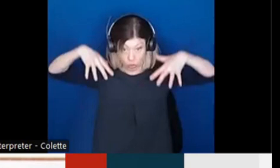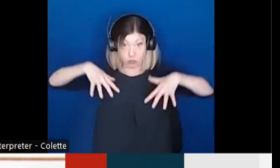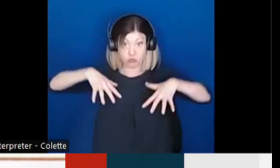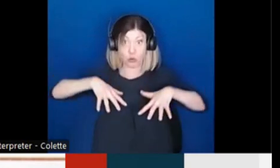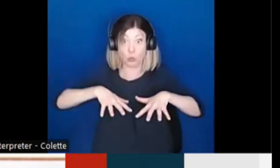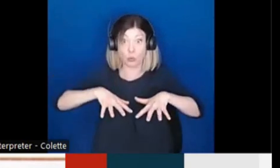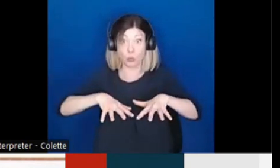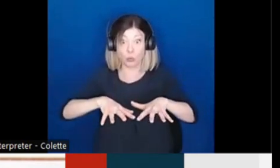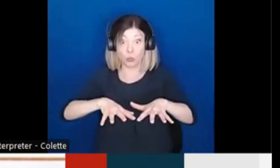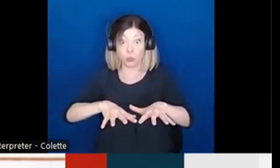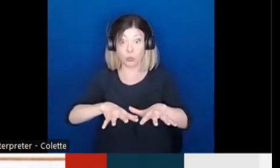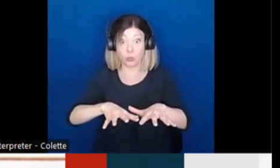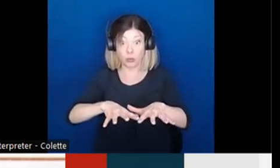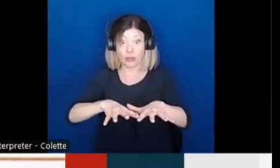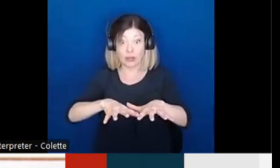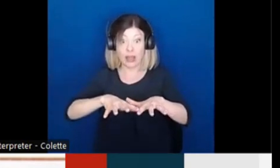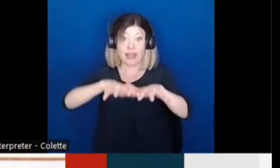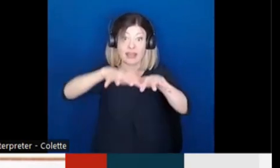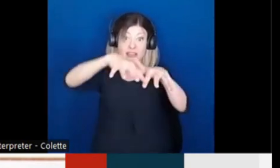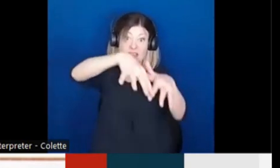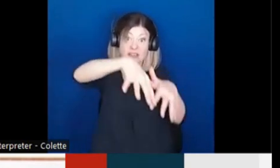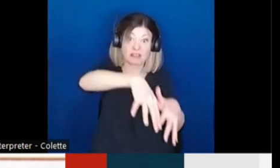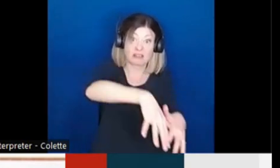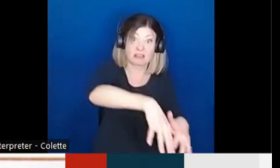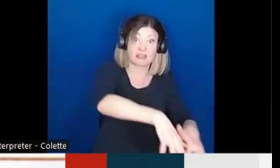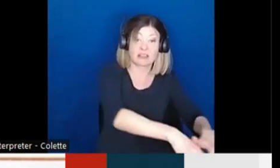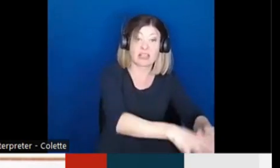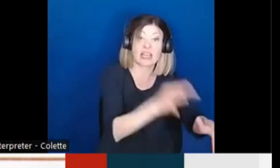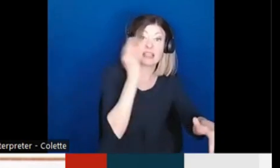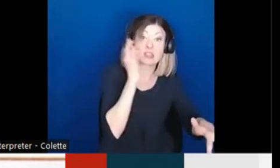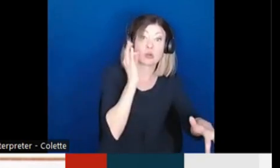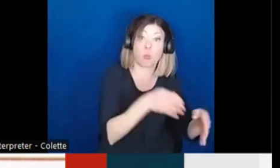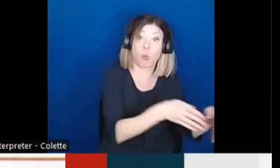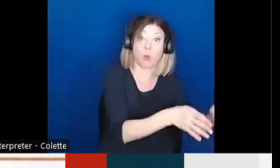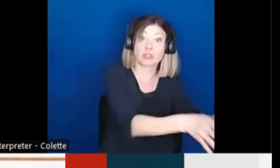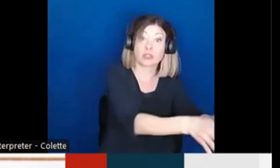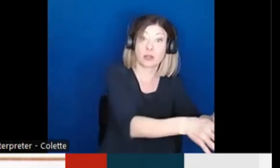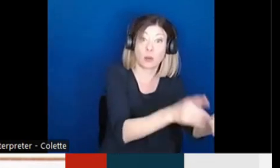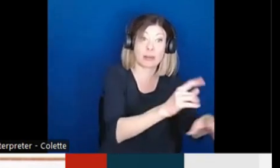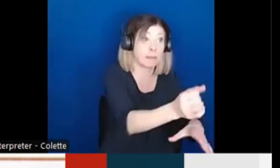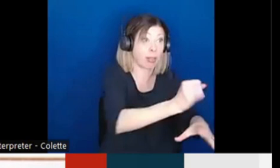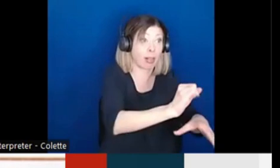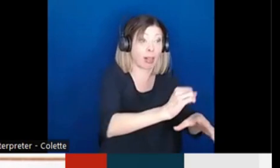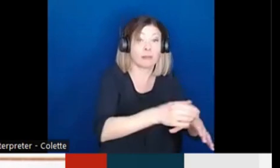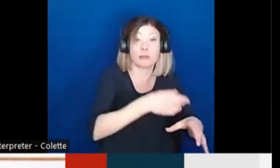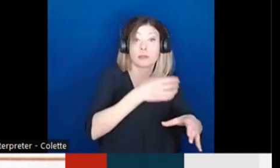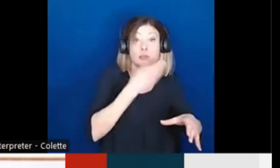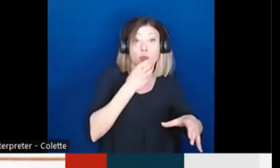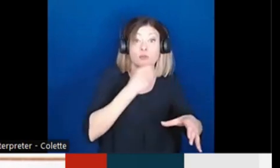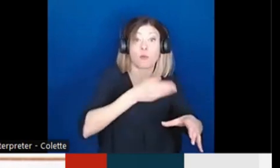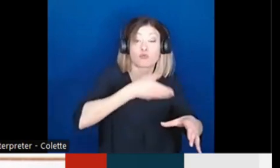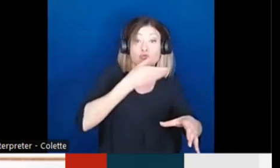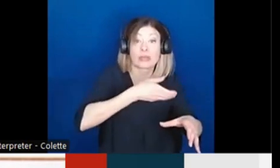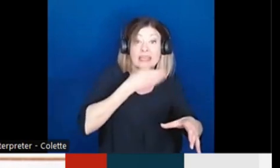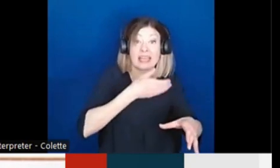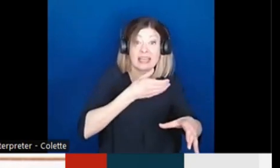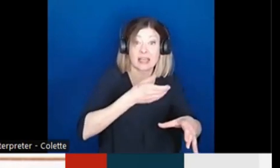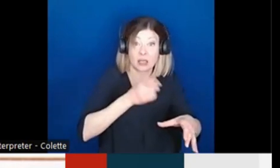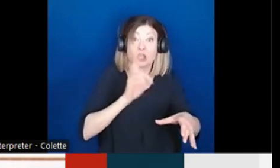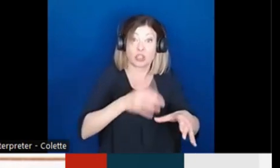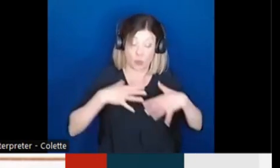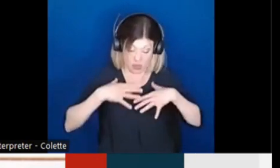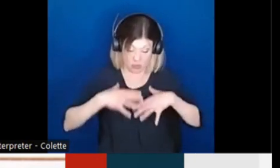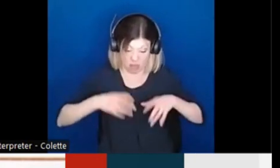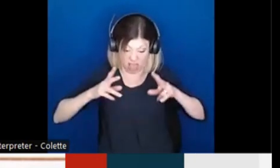and it's going down into the water supply where people are pumping water to drink. So it's been polluted by the bodies in